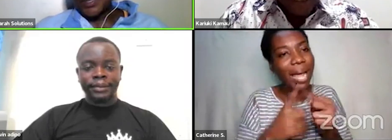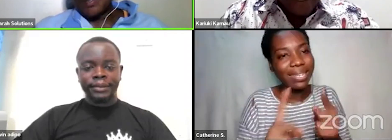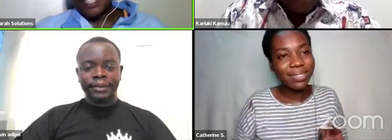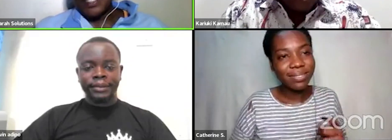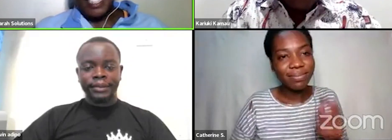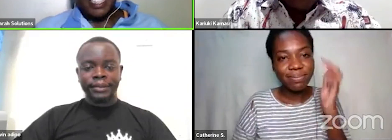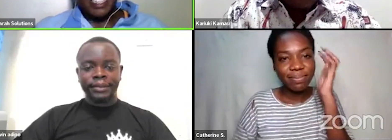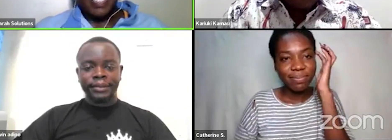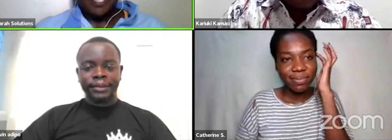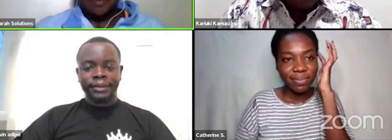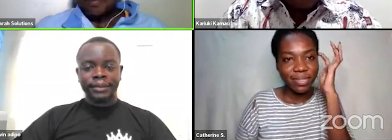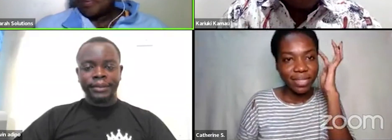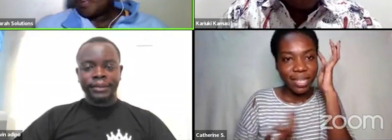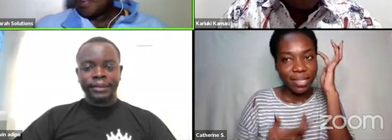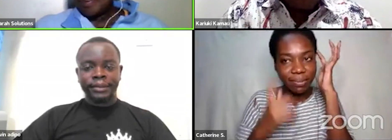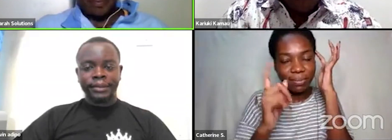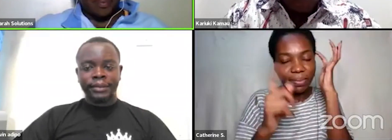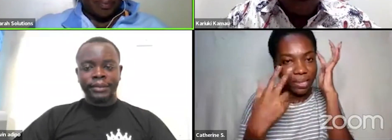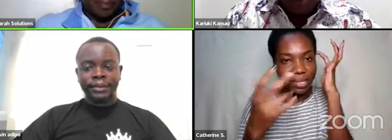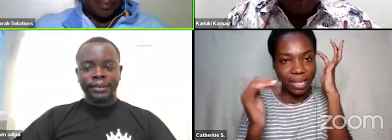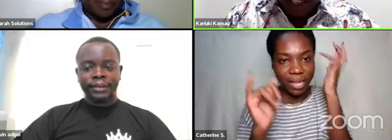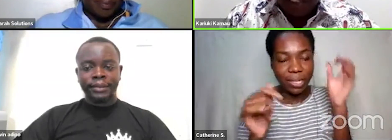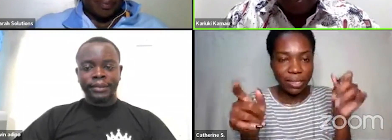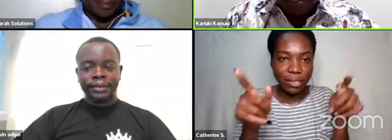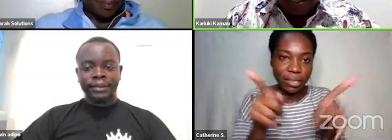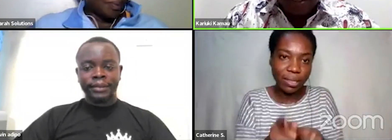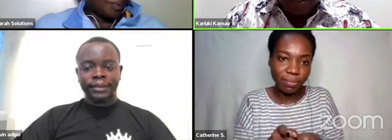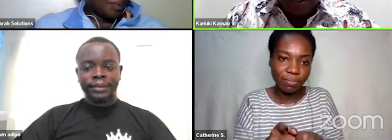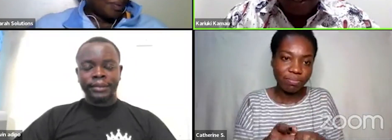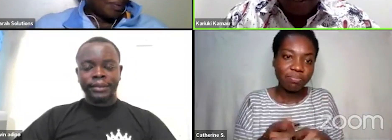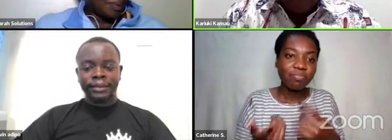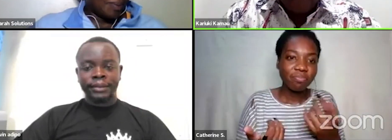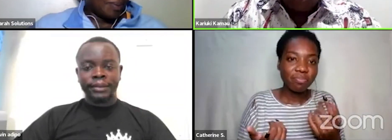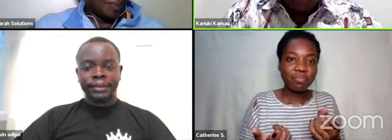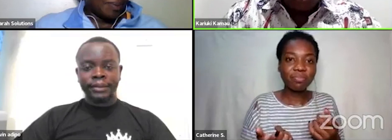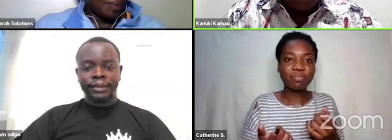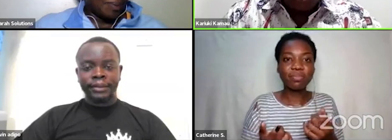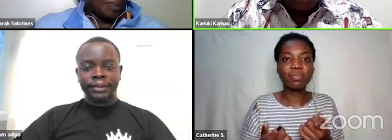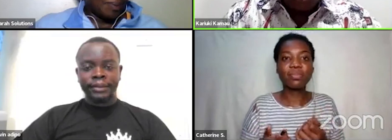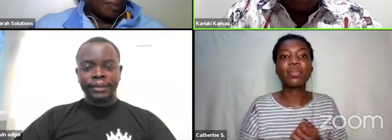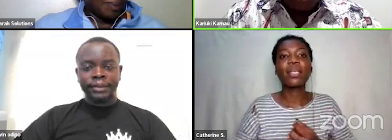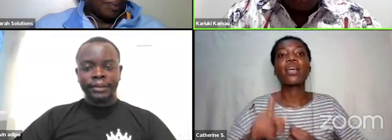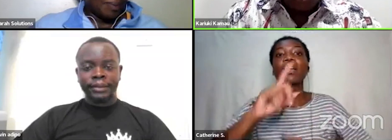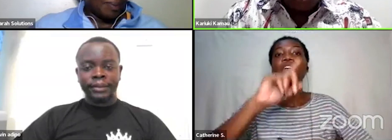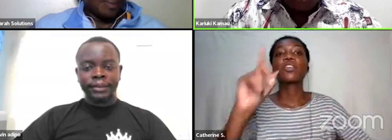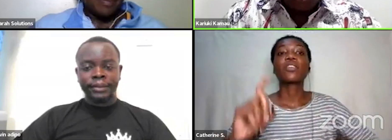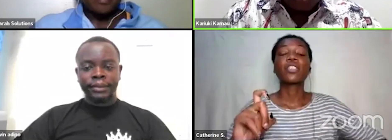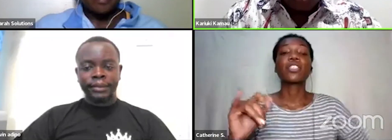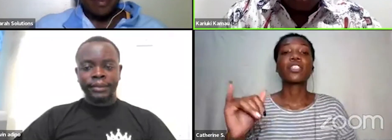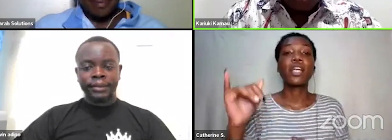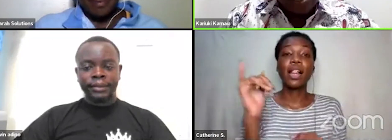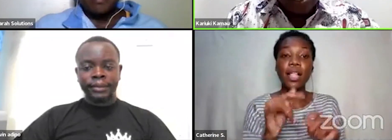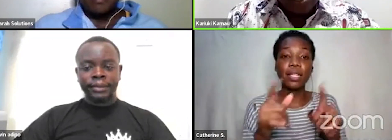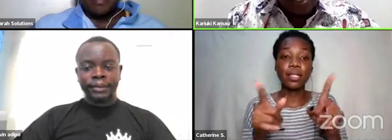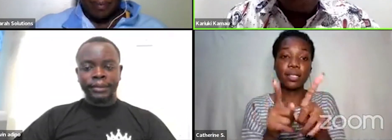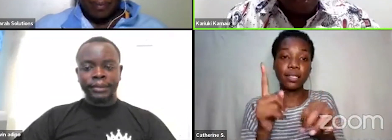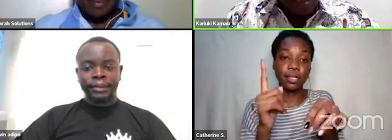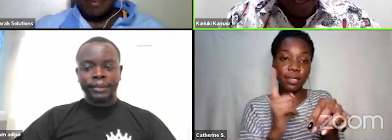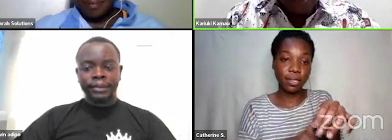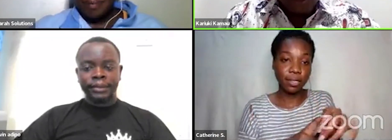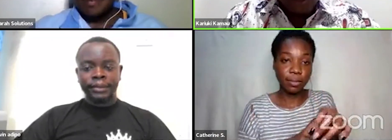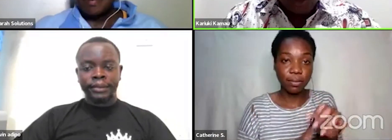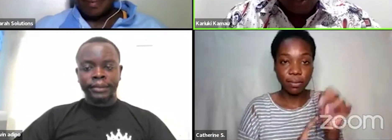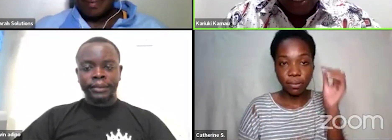you need to also evaluate. Yes, the question did not state the